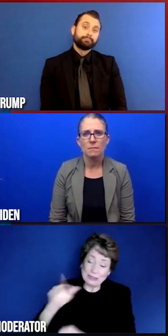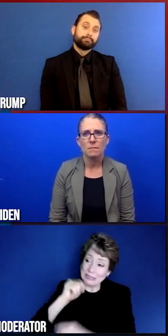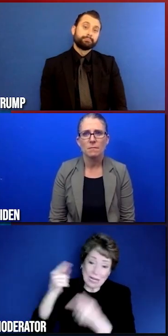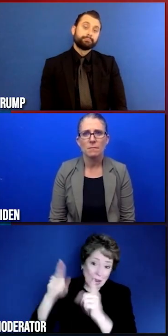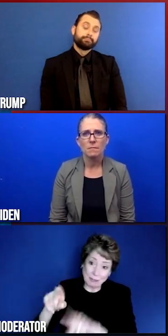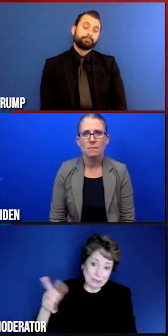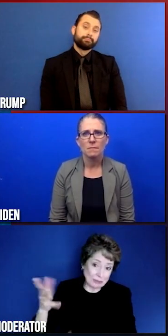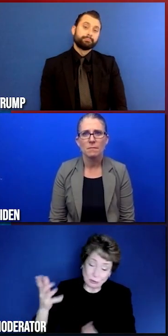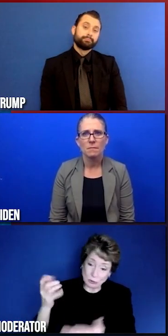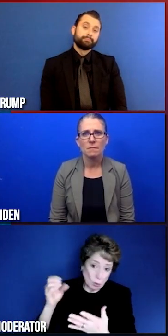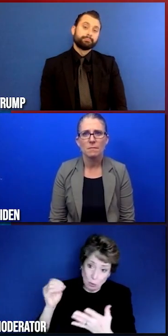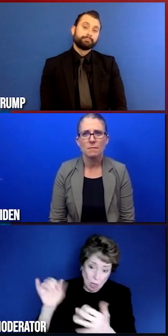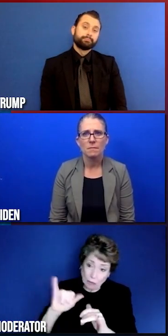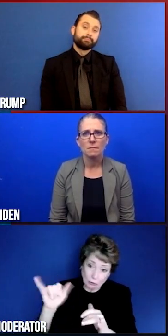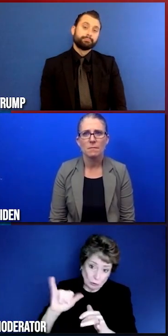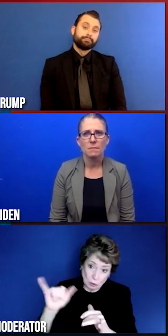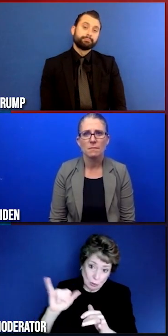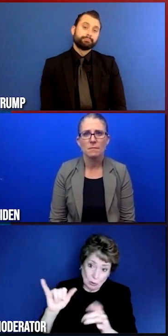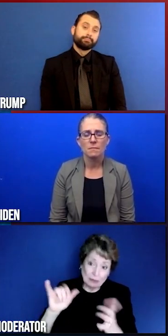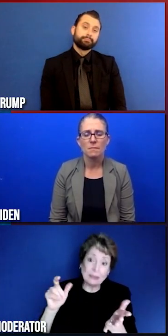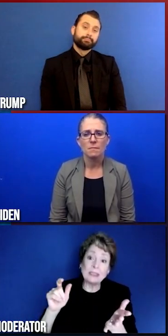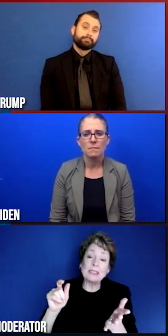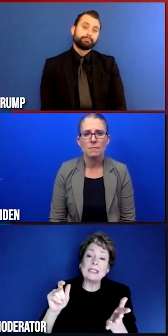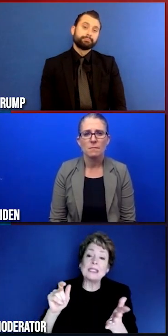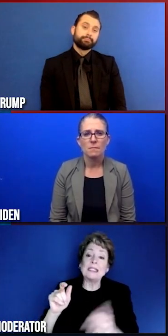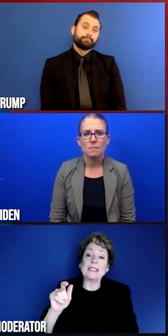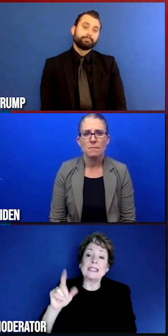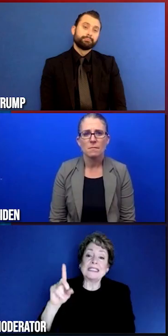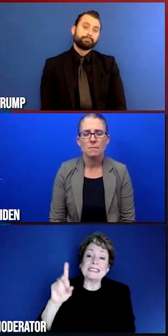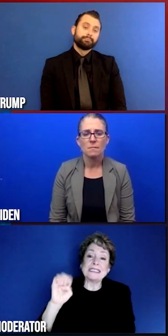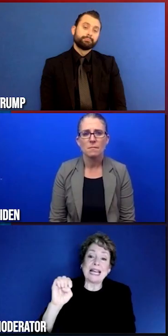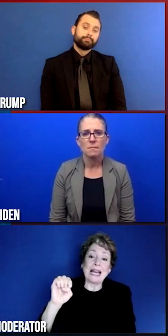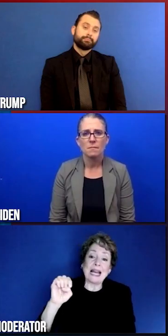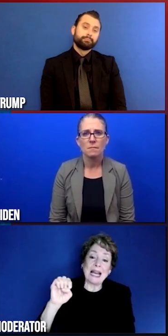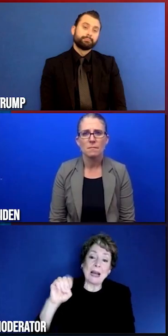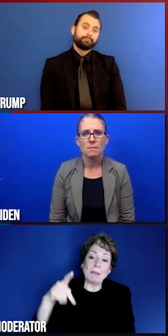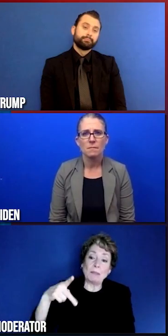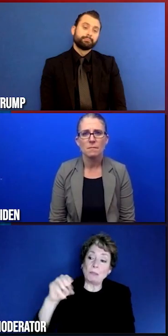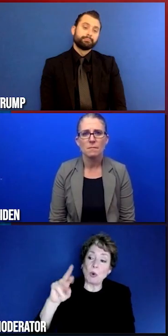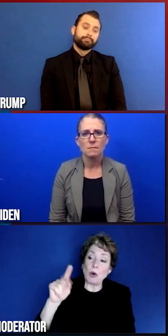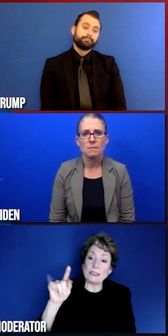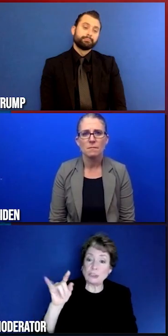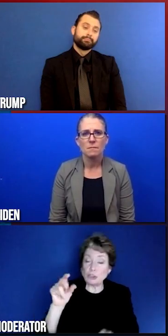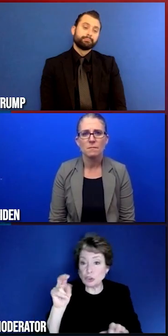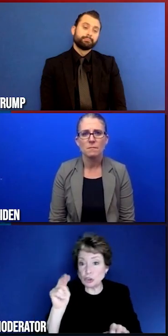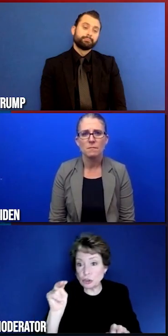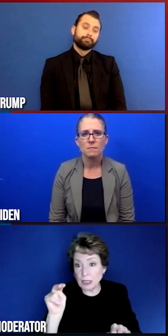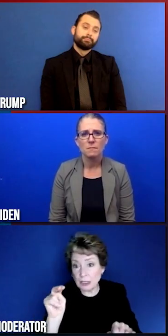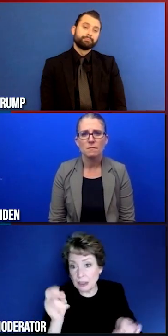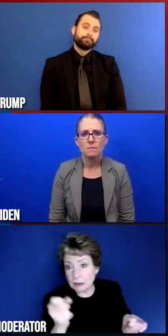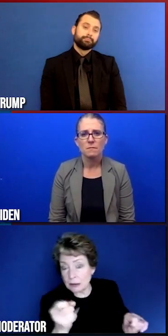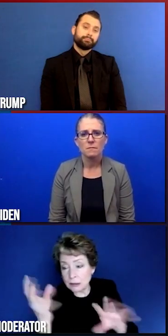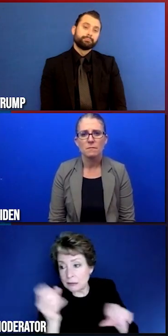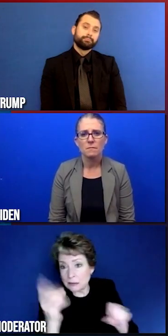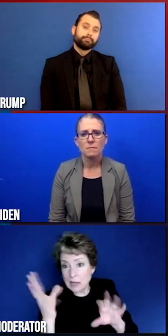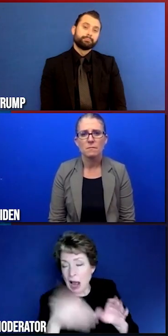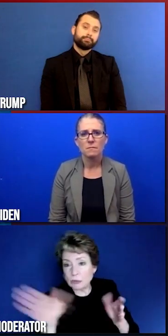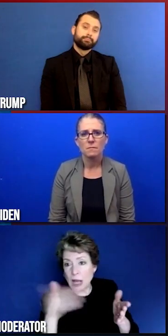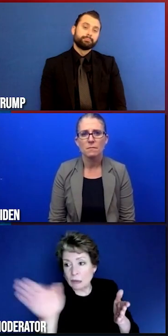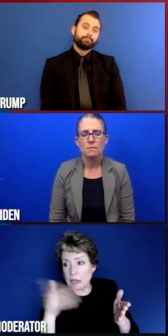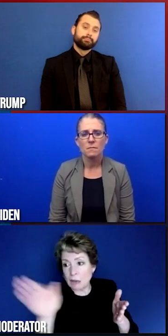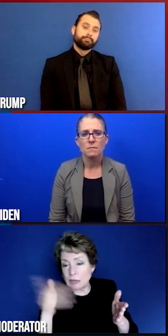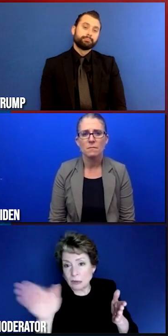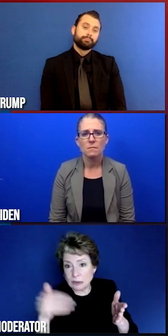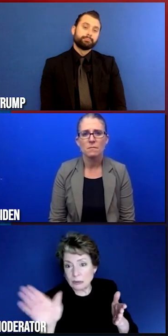detentions at the border before changing course. So why should voters trust you with an immigration overhaul now? Because we made a mistake. It took too